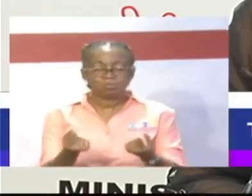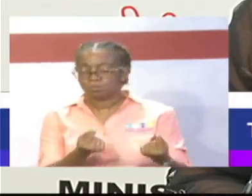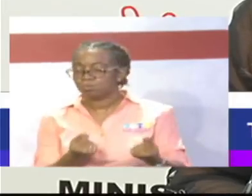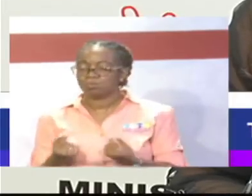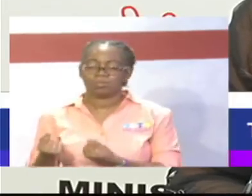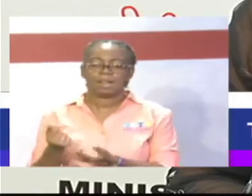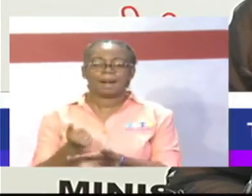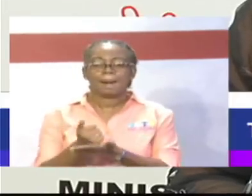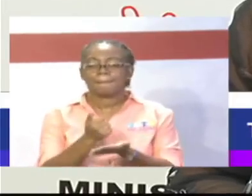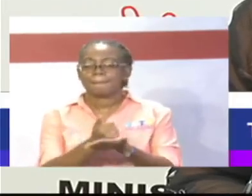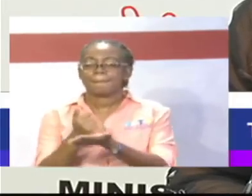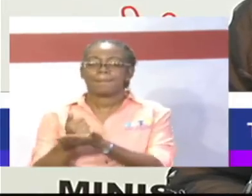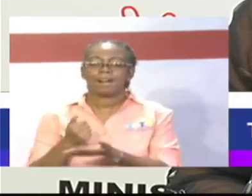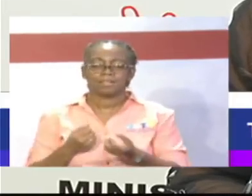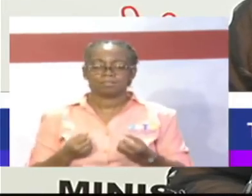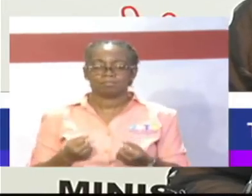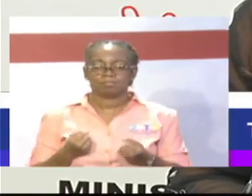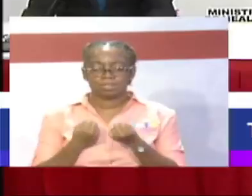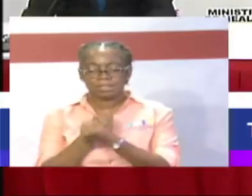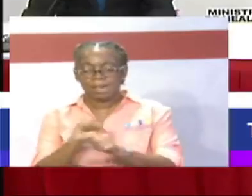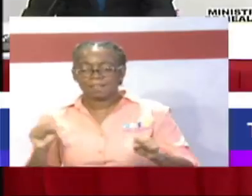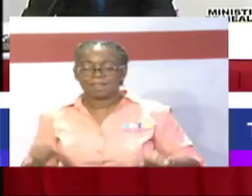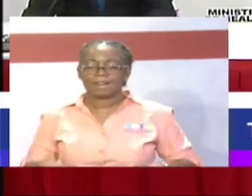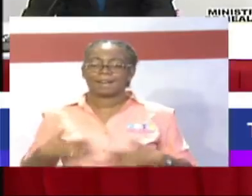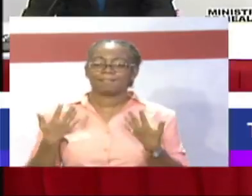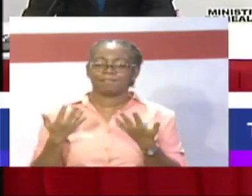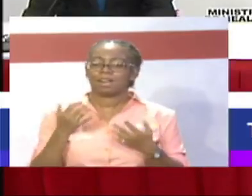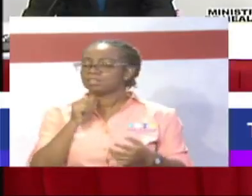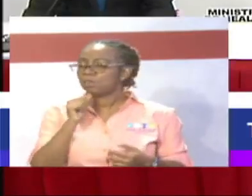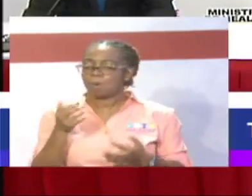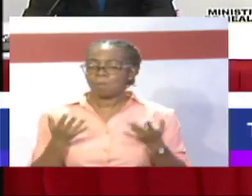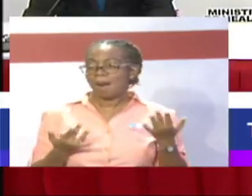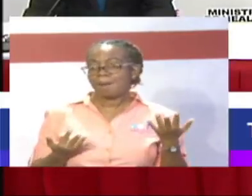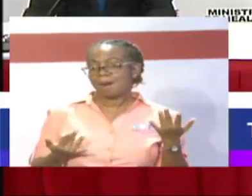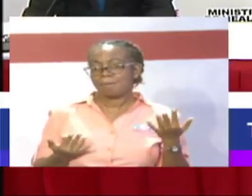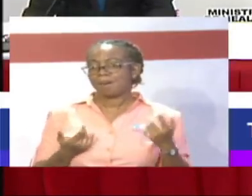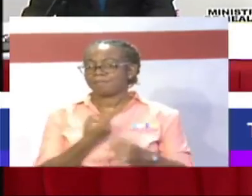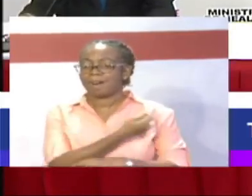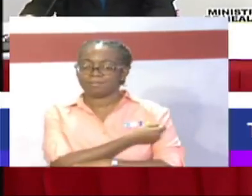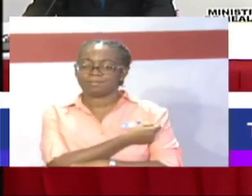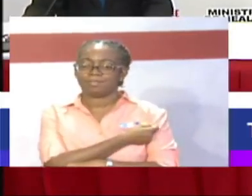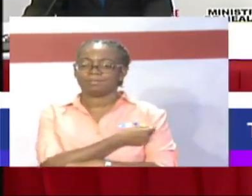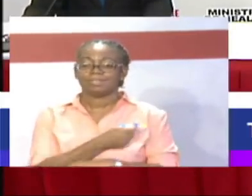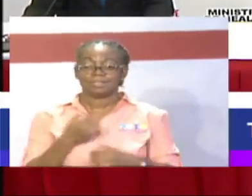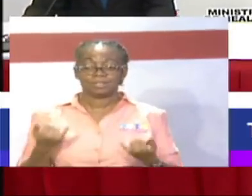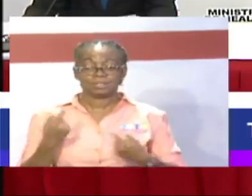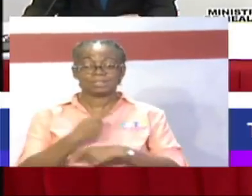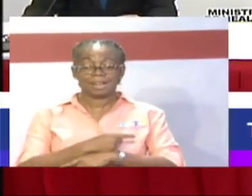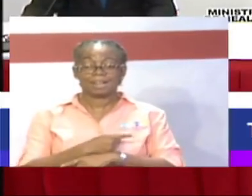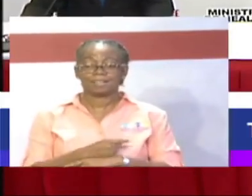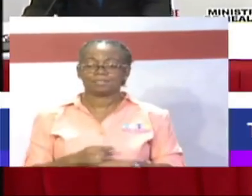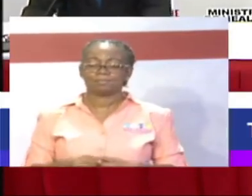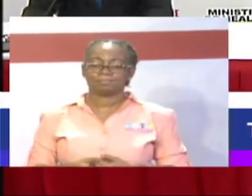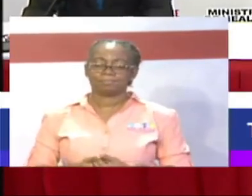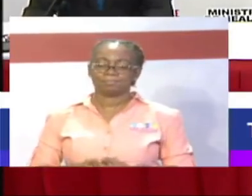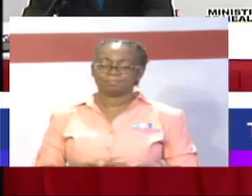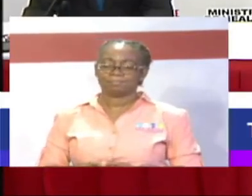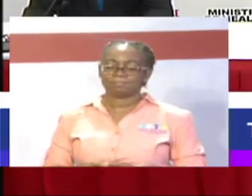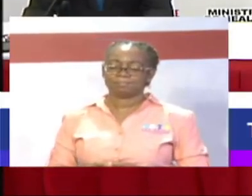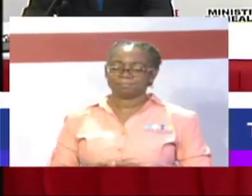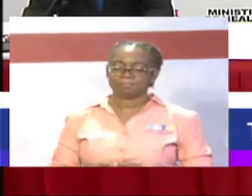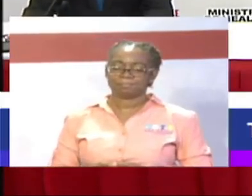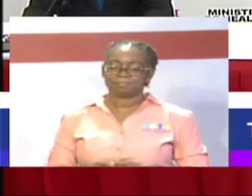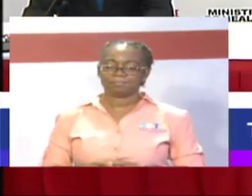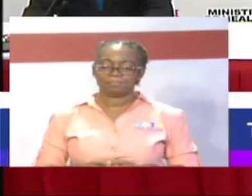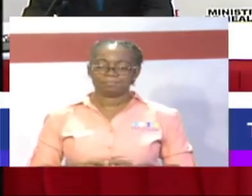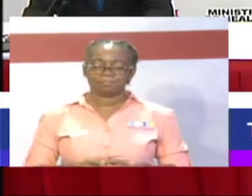lives. Don't delay. Vaccinate today. Thank you very much, Al. Thank you very much, Dr. Abdul Richards. We